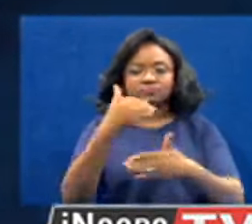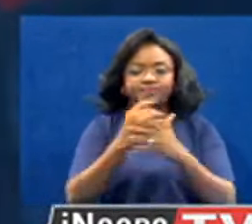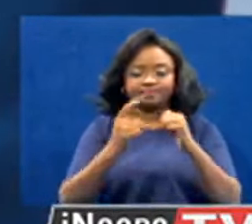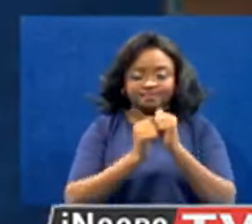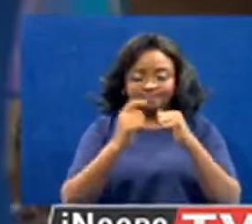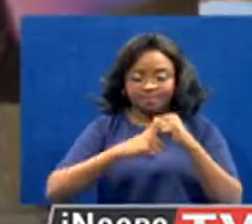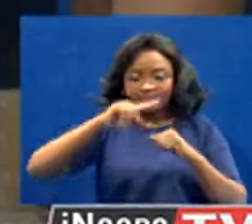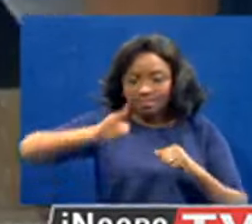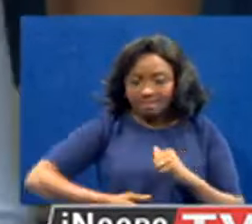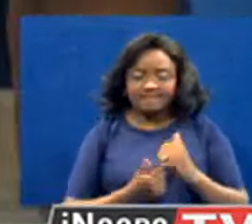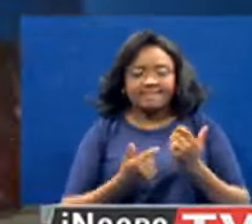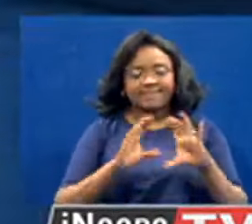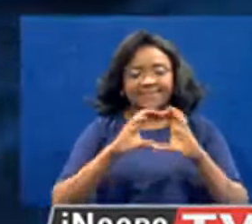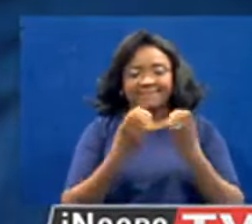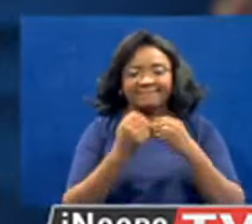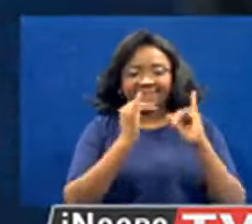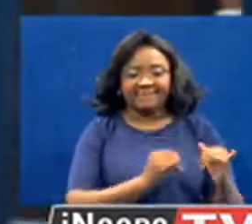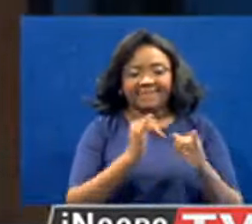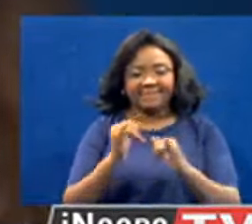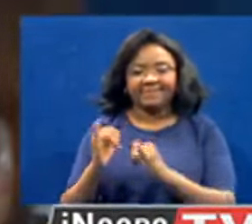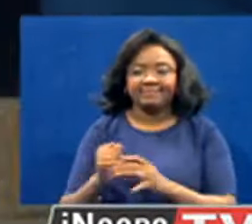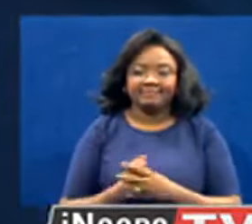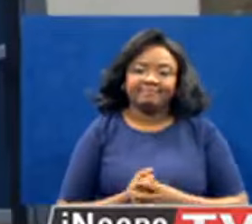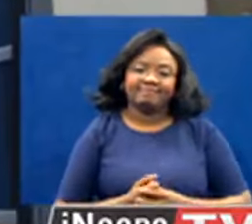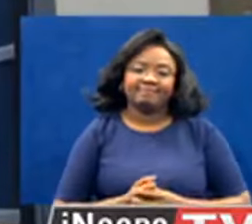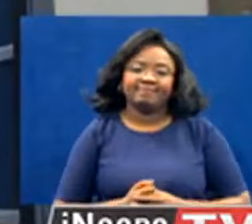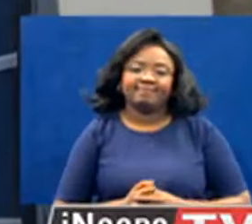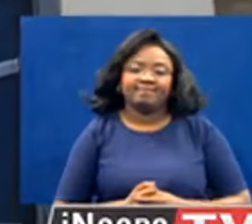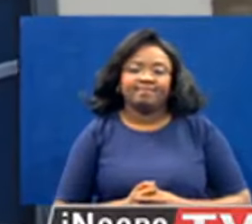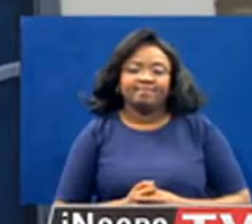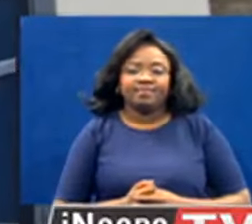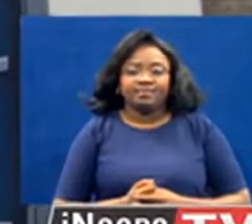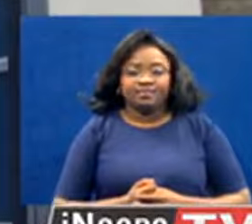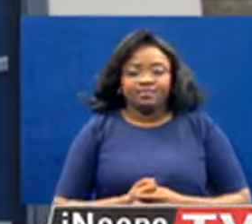the current grade 8 learners next year. Brenda Wanga, Citizen TV.